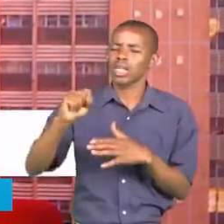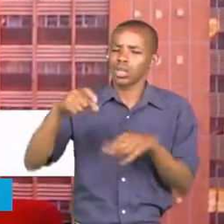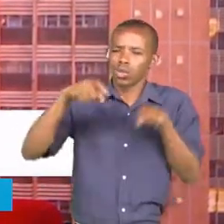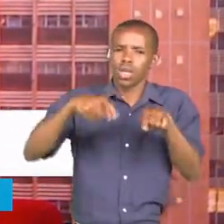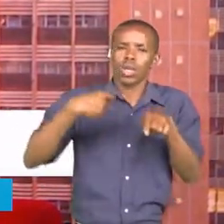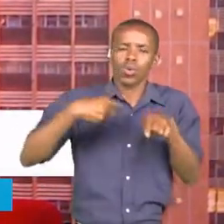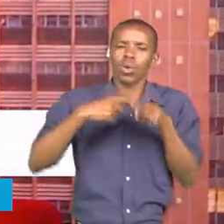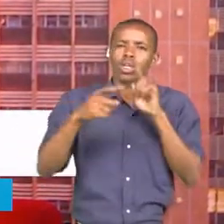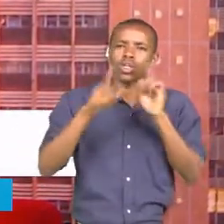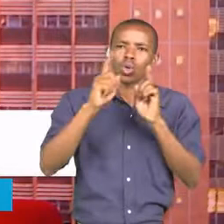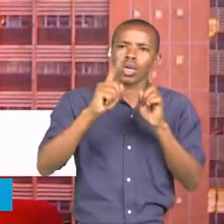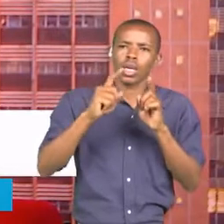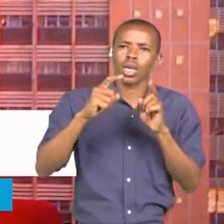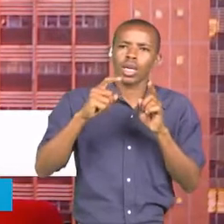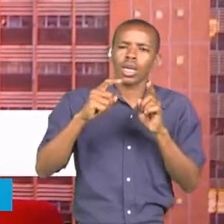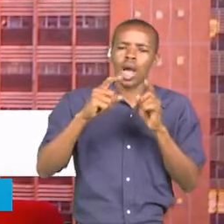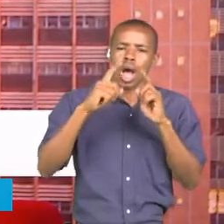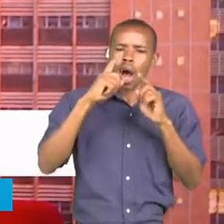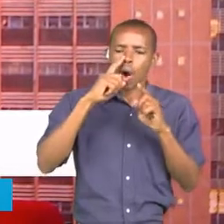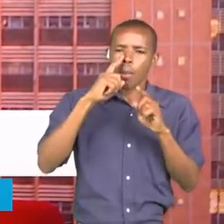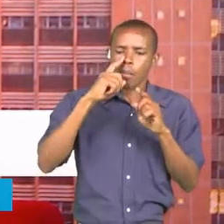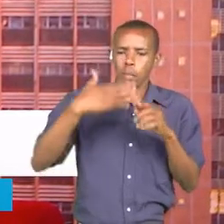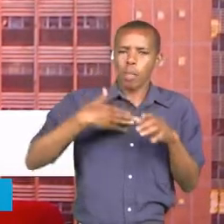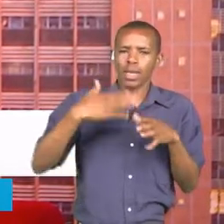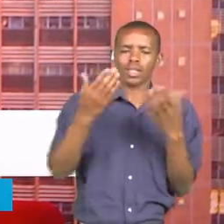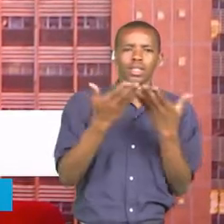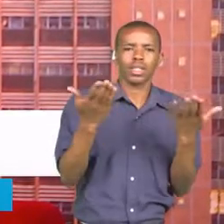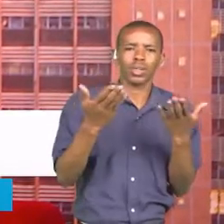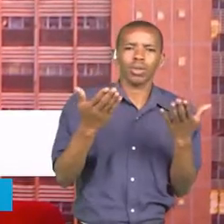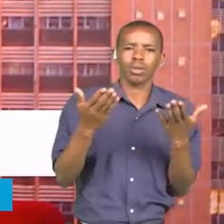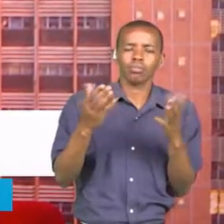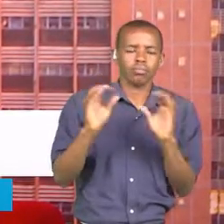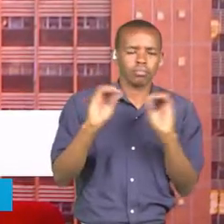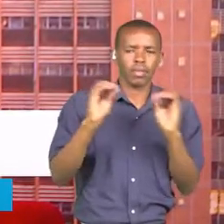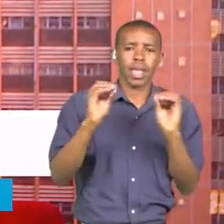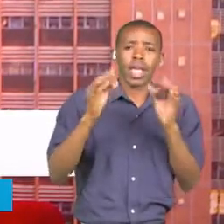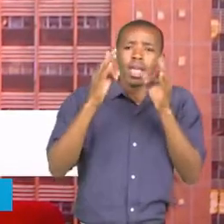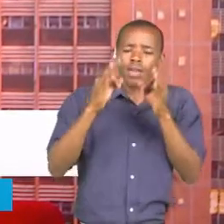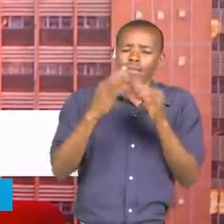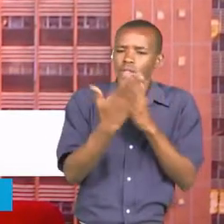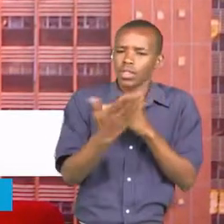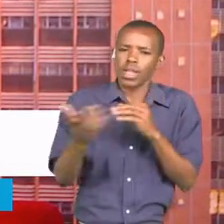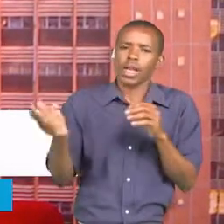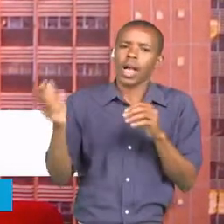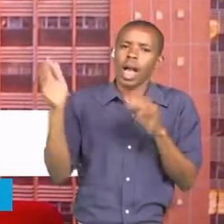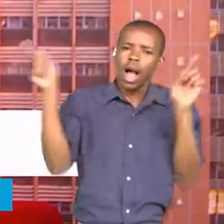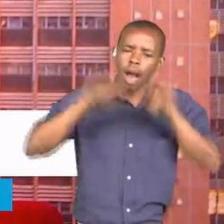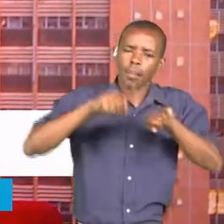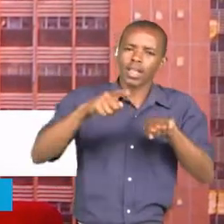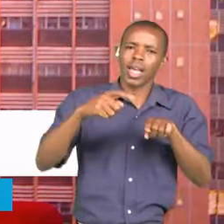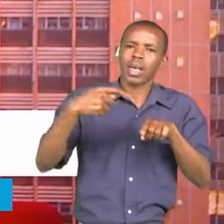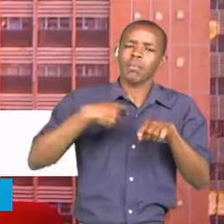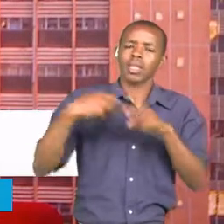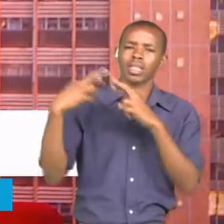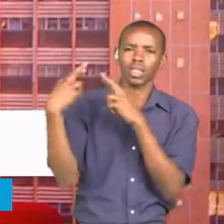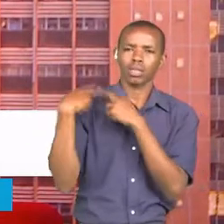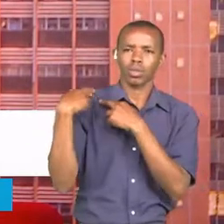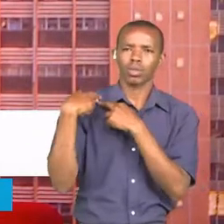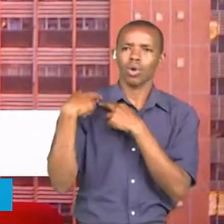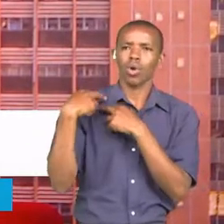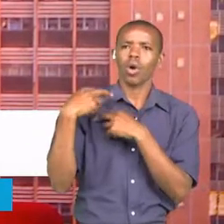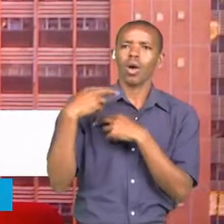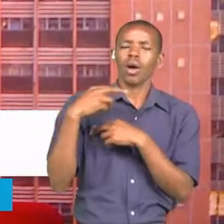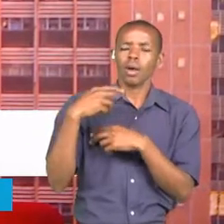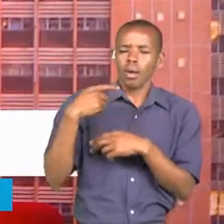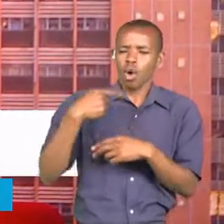we speak, I am not in my house. But if something happens in my house, mm-hmm, aren't I responsible? Mm-hmm. Or else, what is my